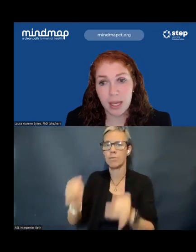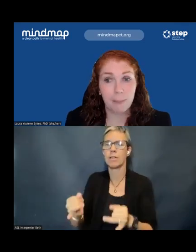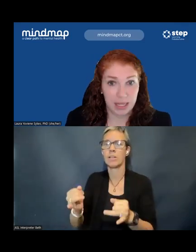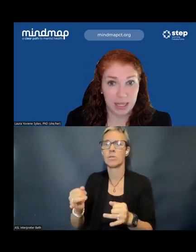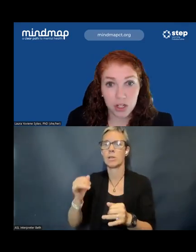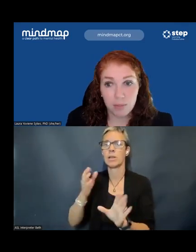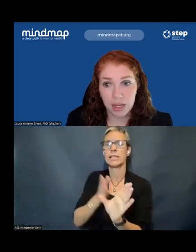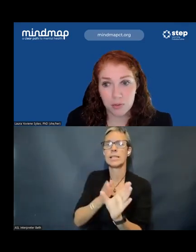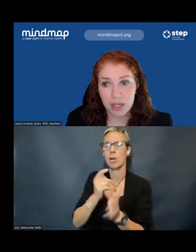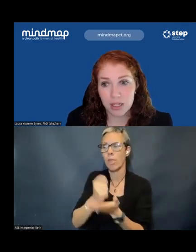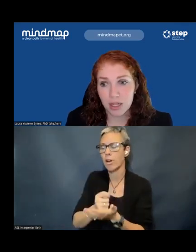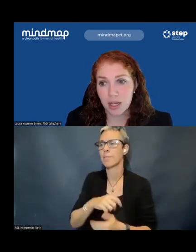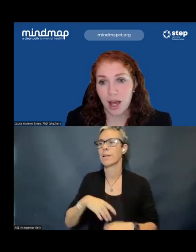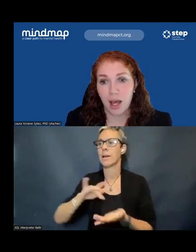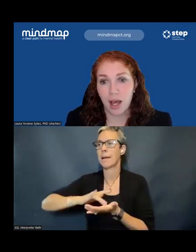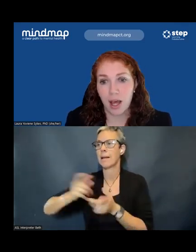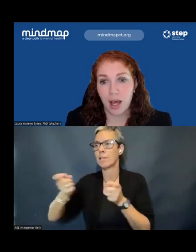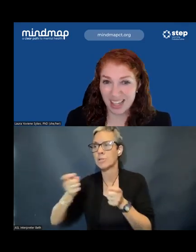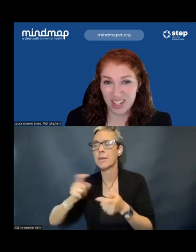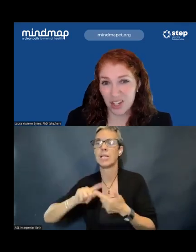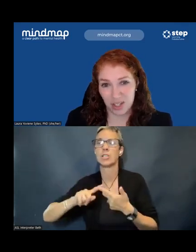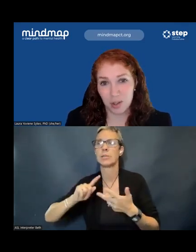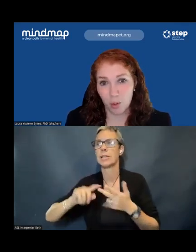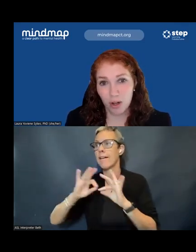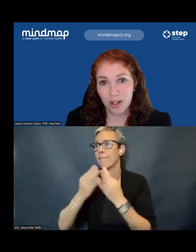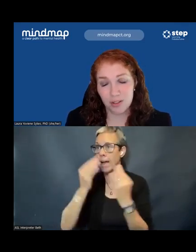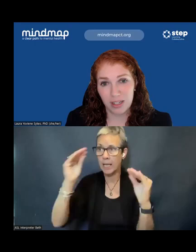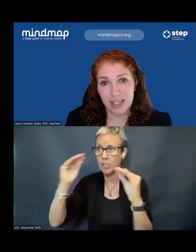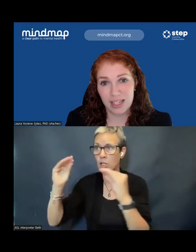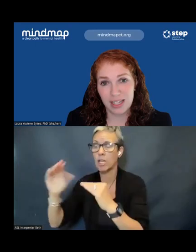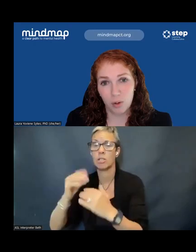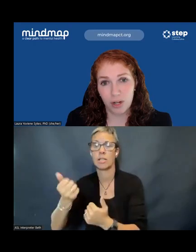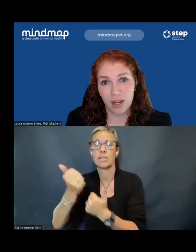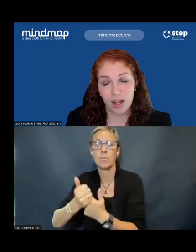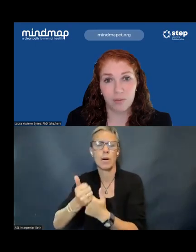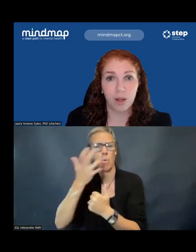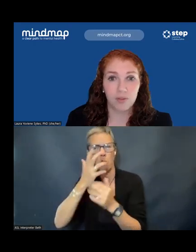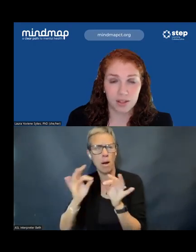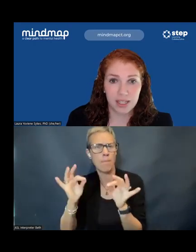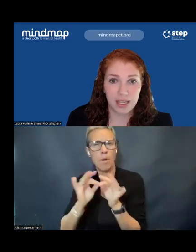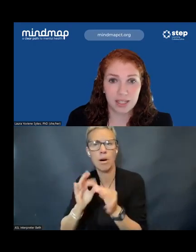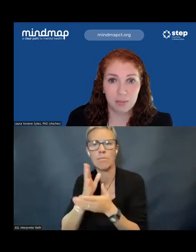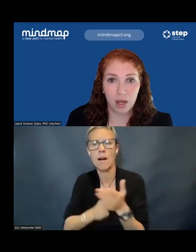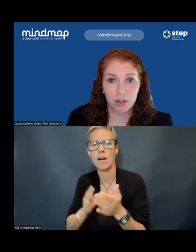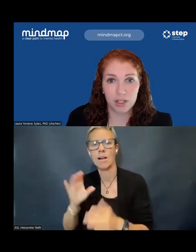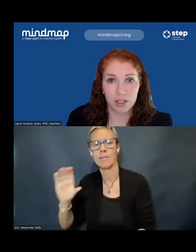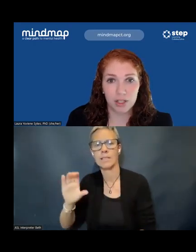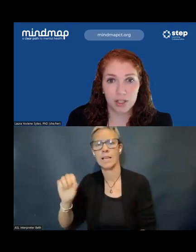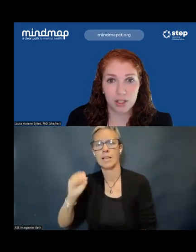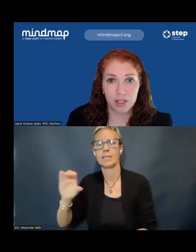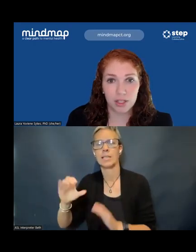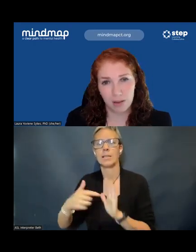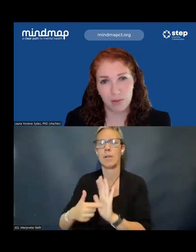psychotherapy, medication management, family education and support is a really key component of a CSC model,